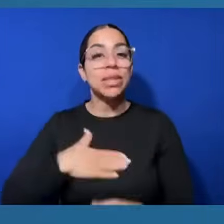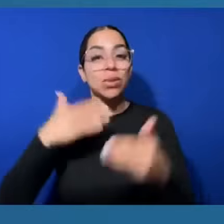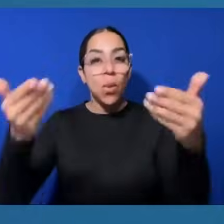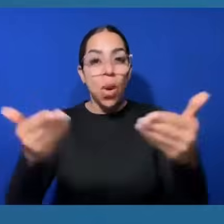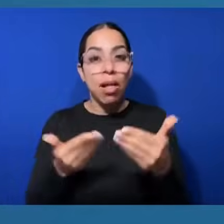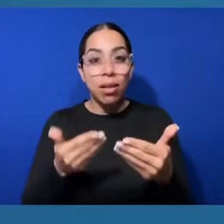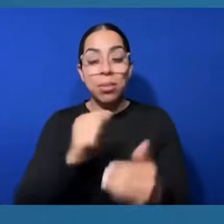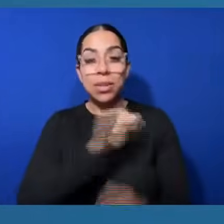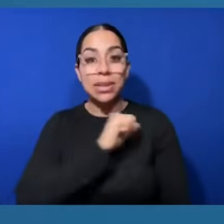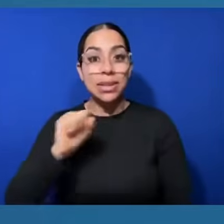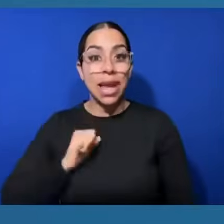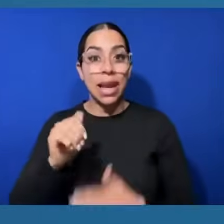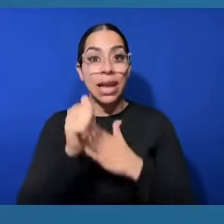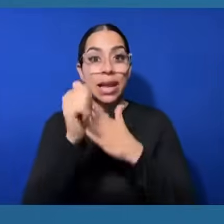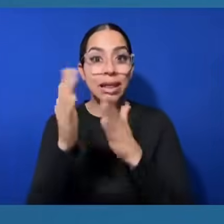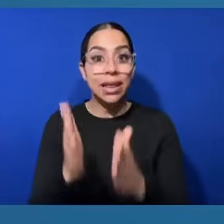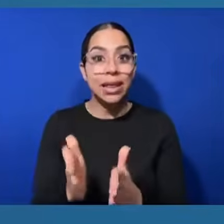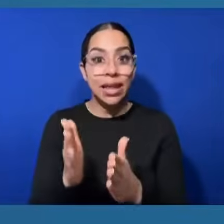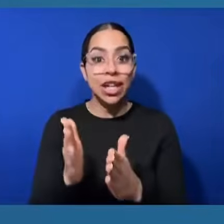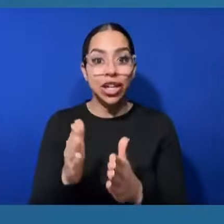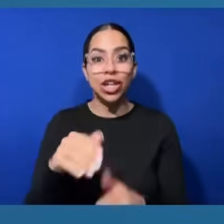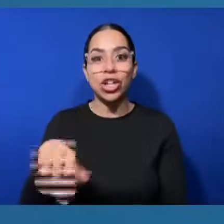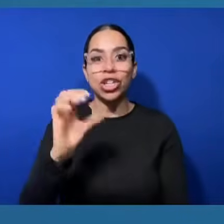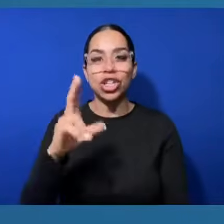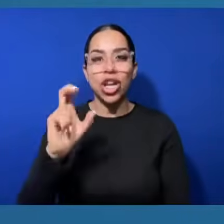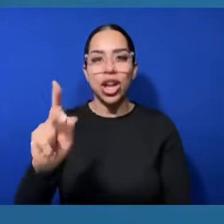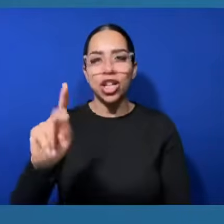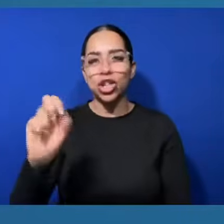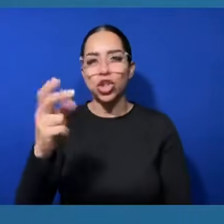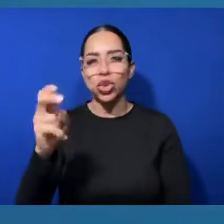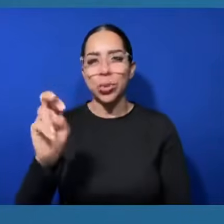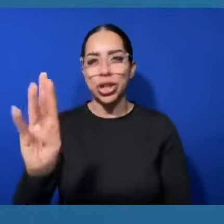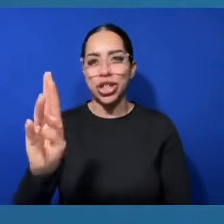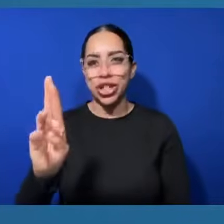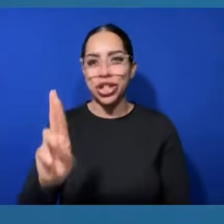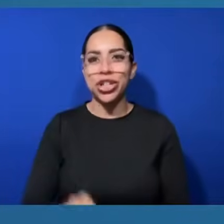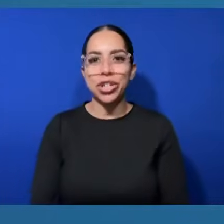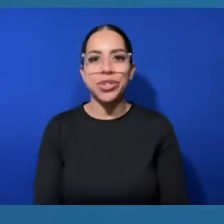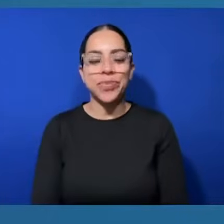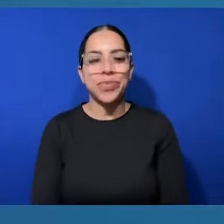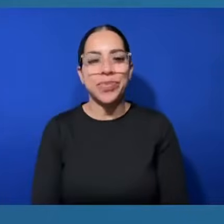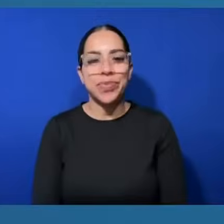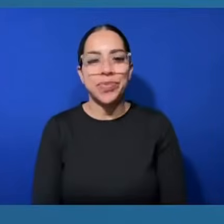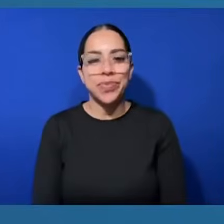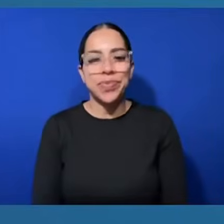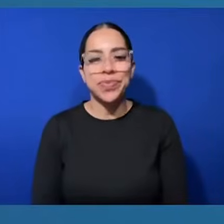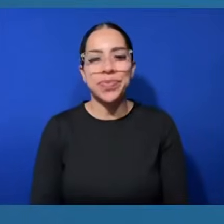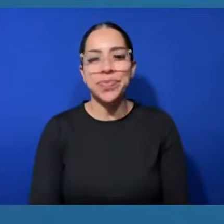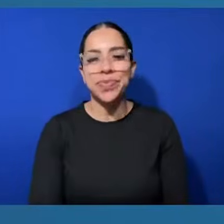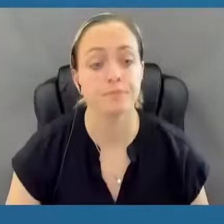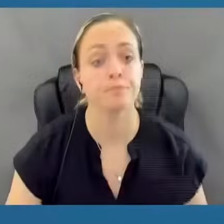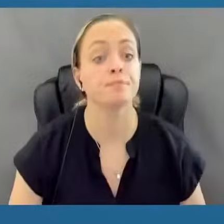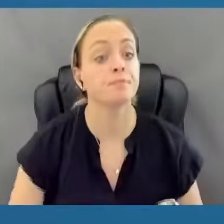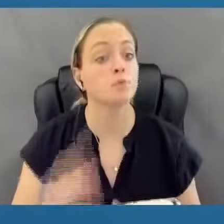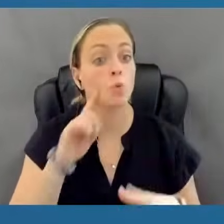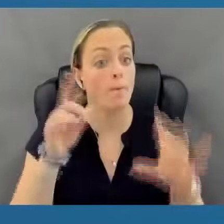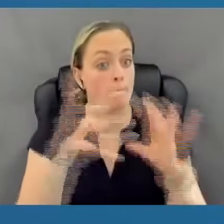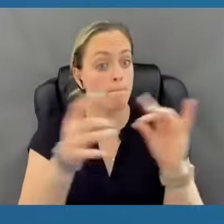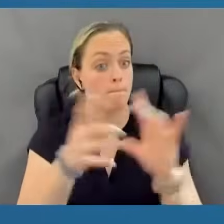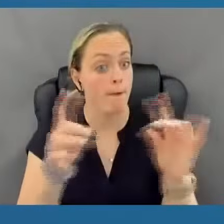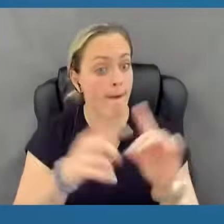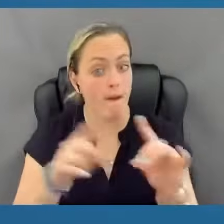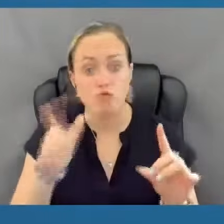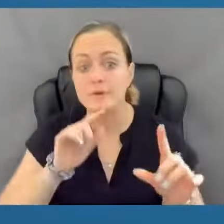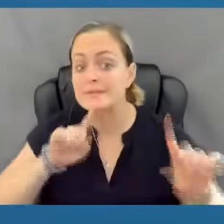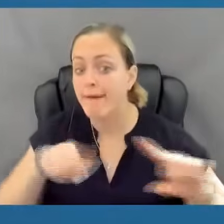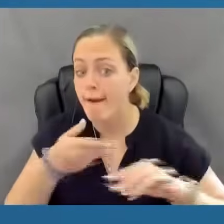Senate Leader Chuck Schumer. Thank you, Mark. And let repeat after me. In America,